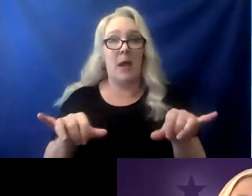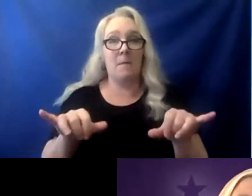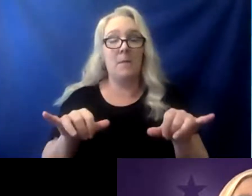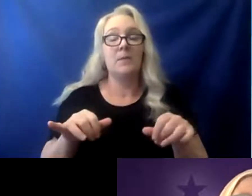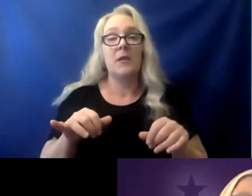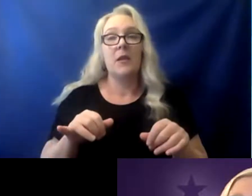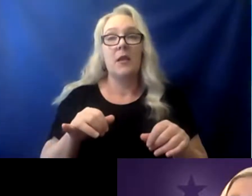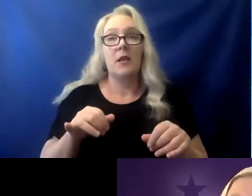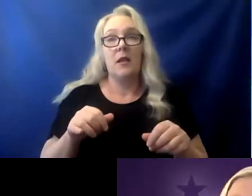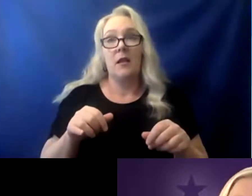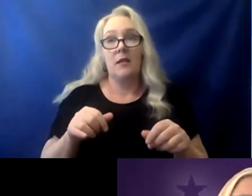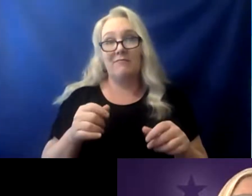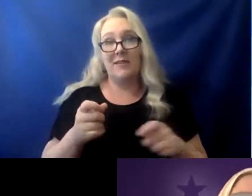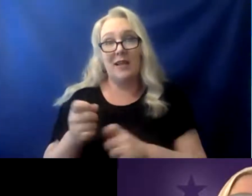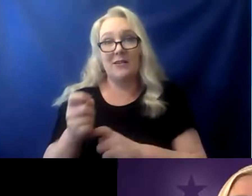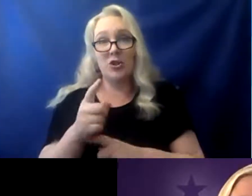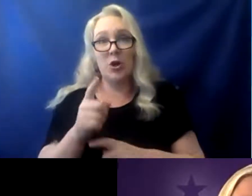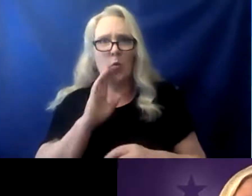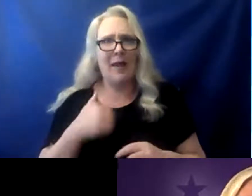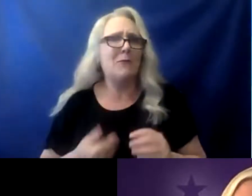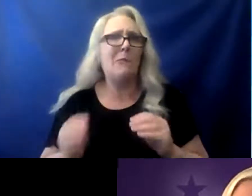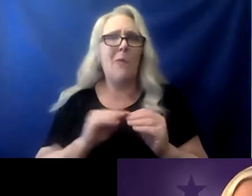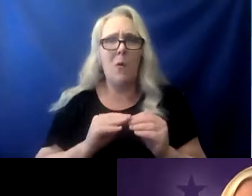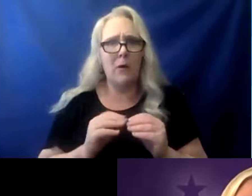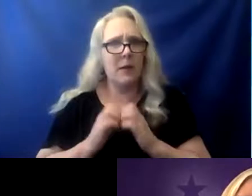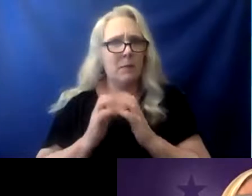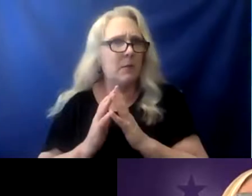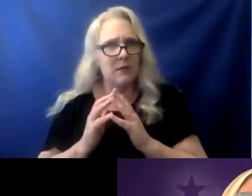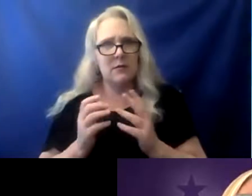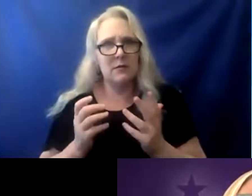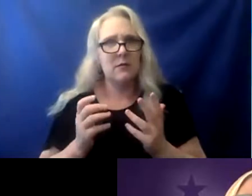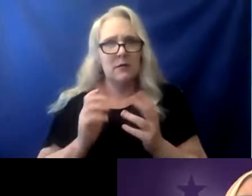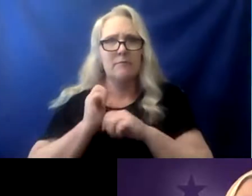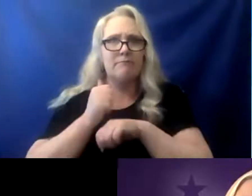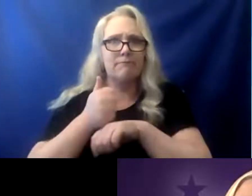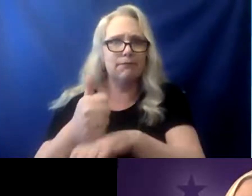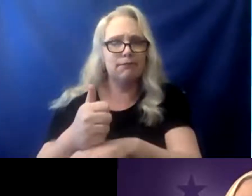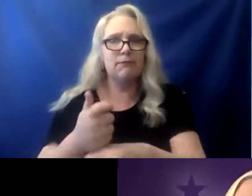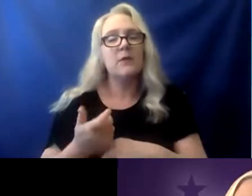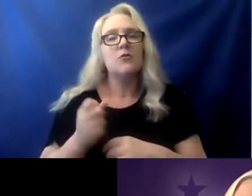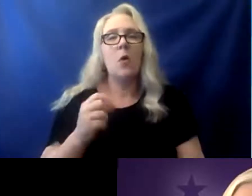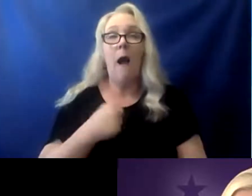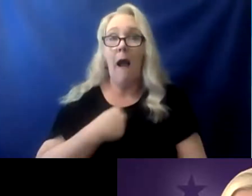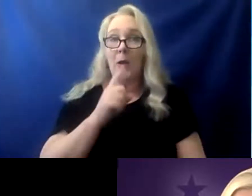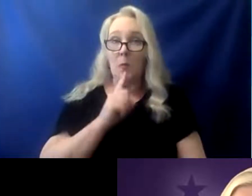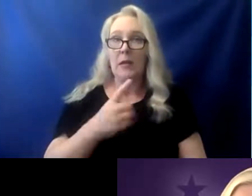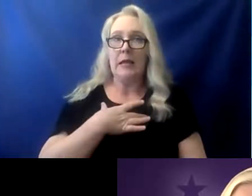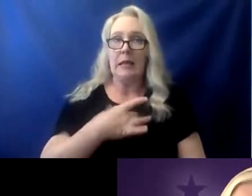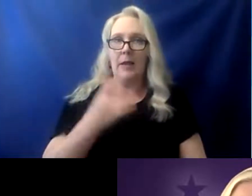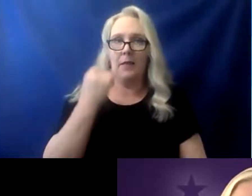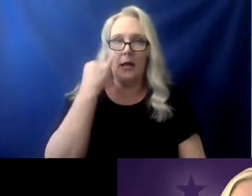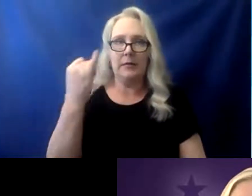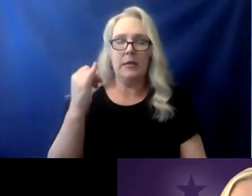coming year, we'll have more to implement than we've ever had before. So I really like the idea, Kim,